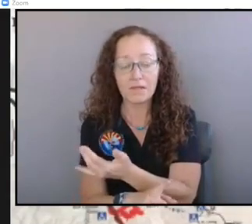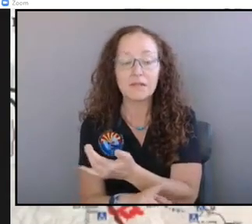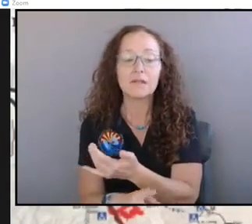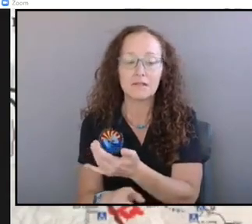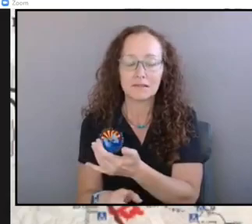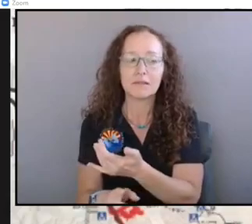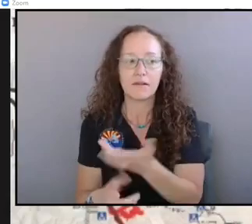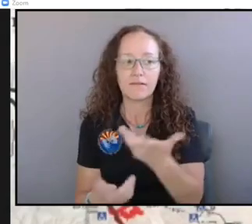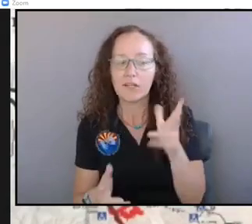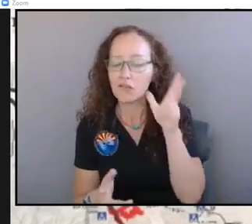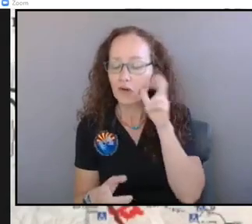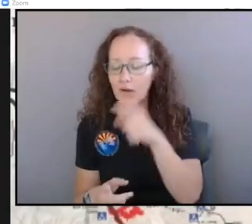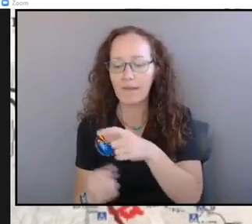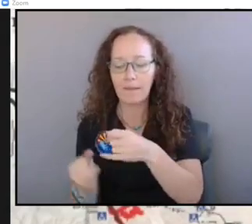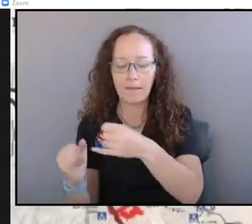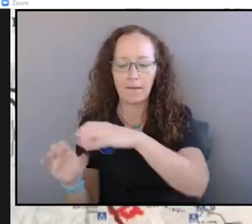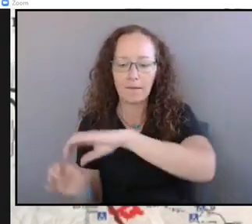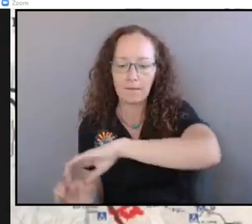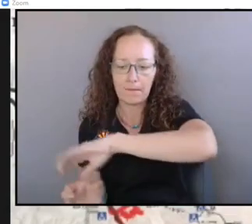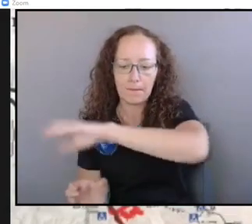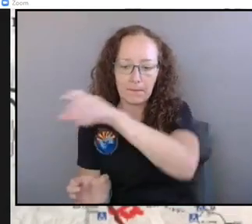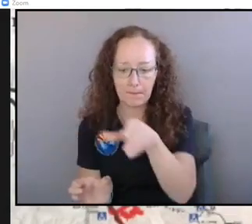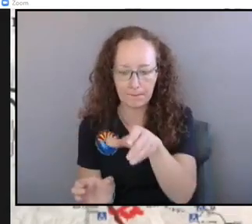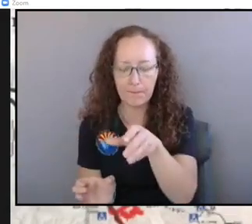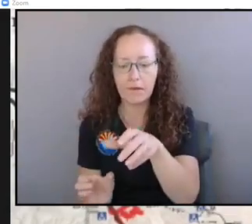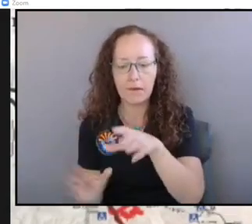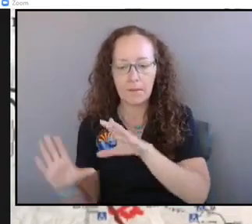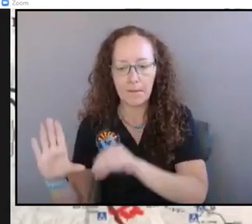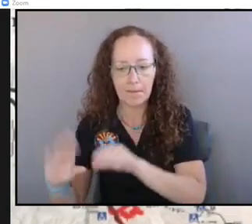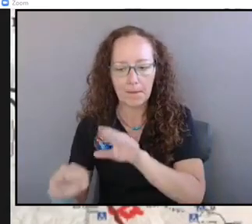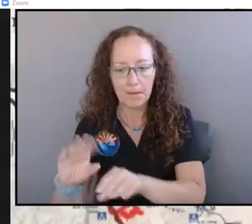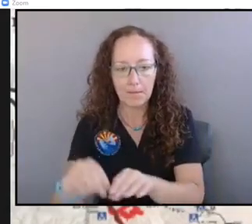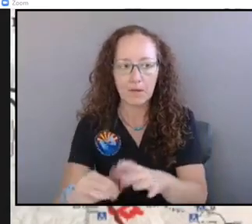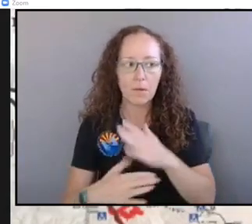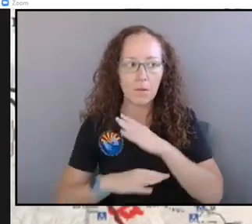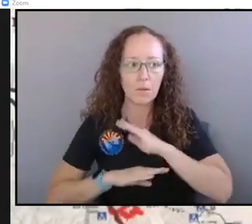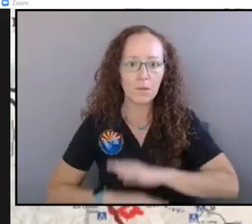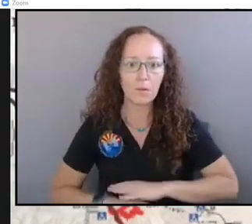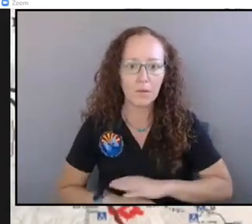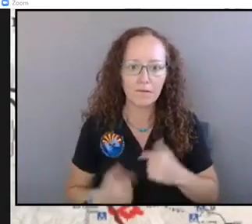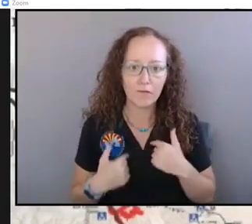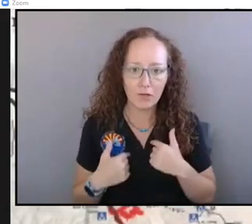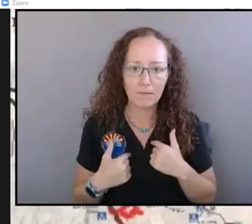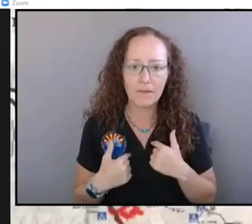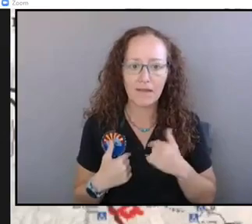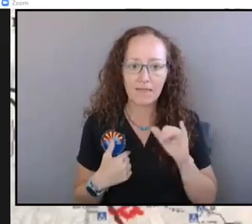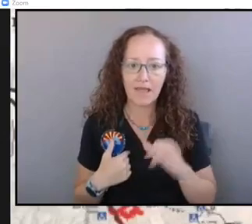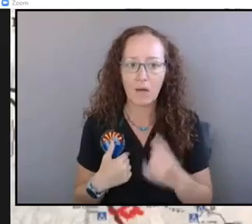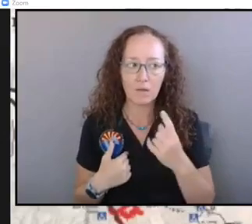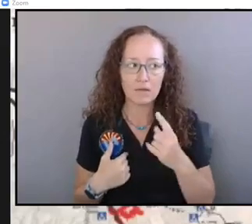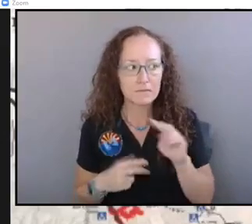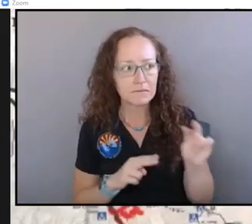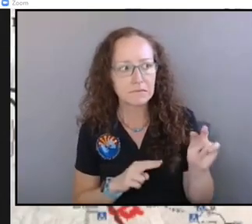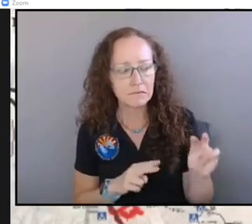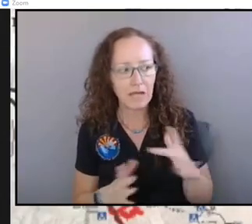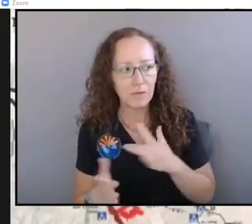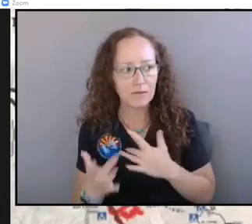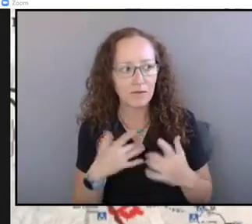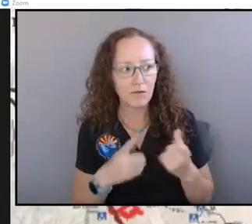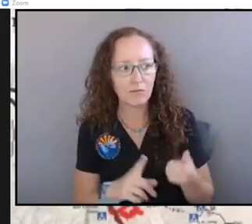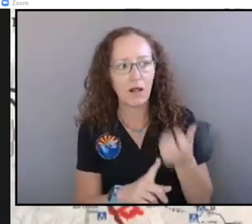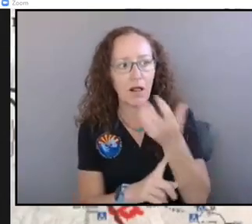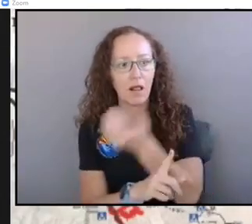spend a day mopping it up. So that's really good and exciting news for me, as that was once something that was really concerning, being that it got over their line.